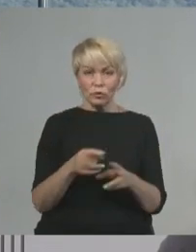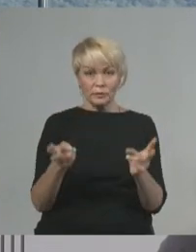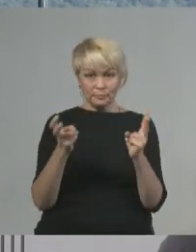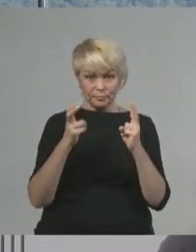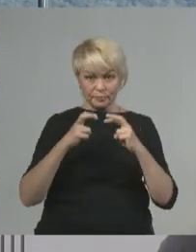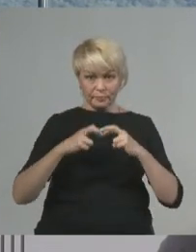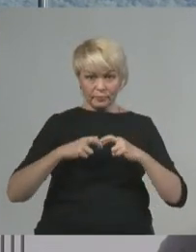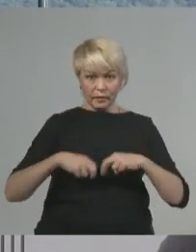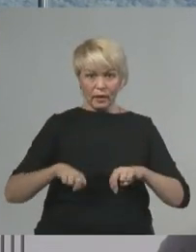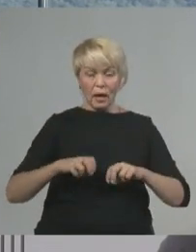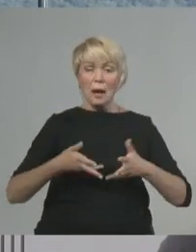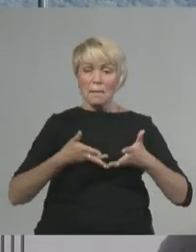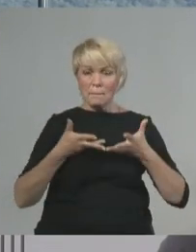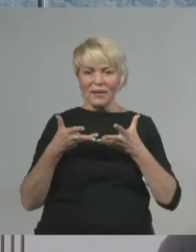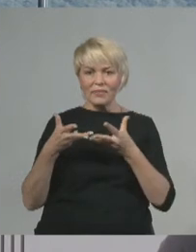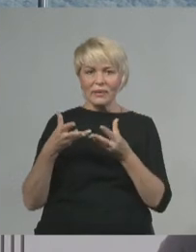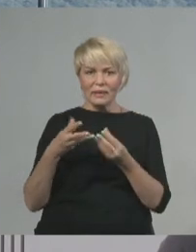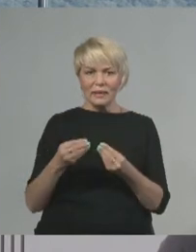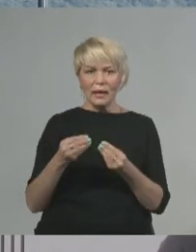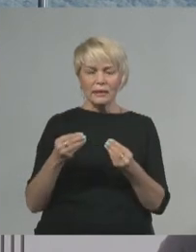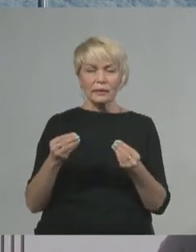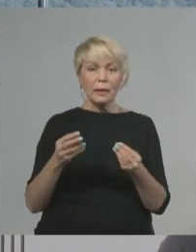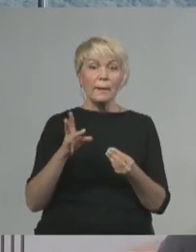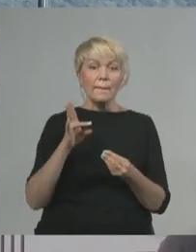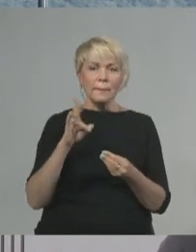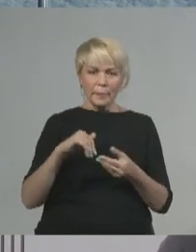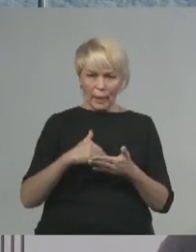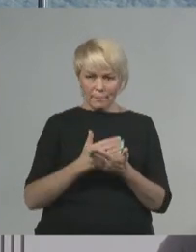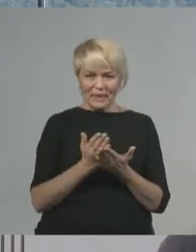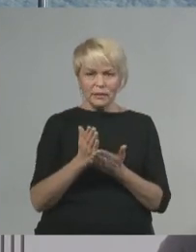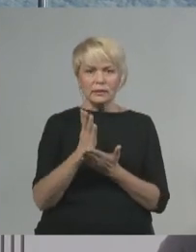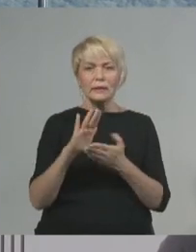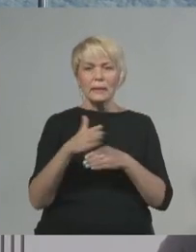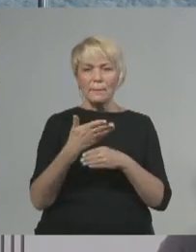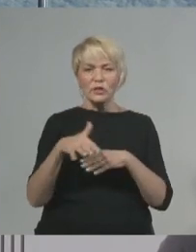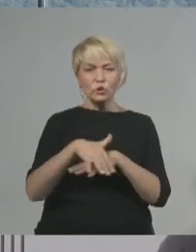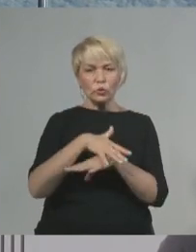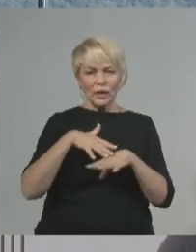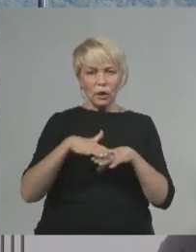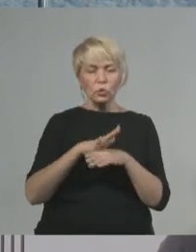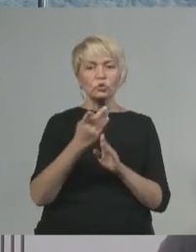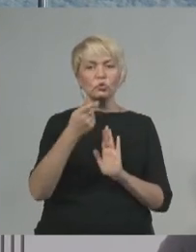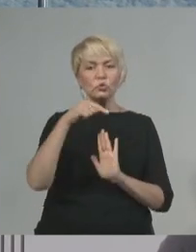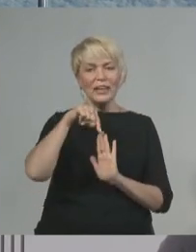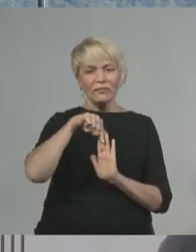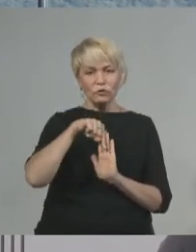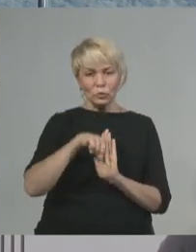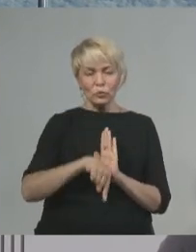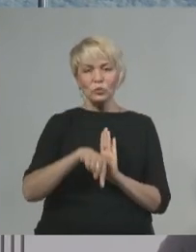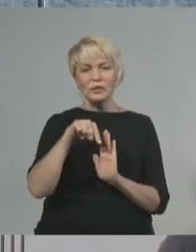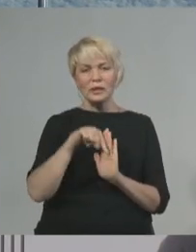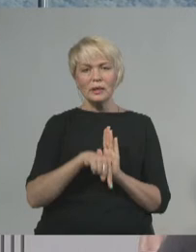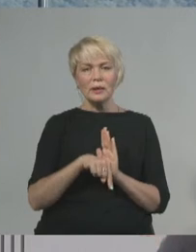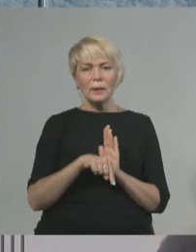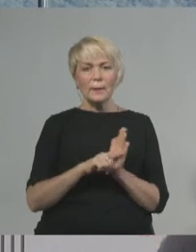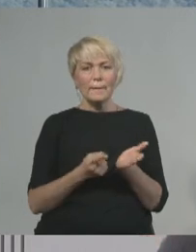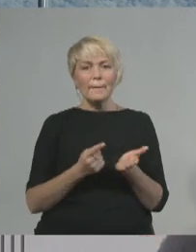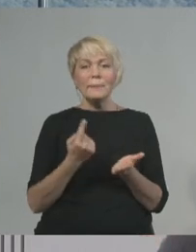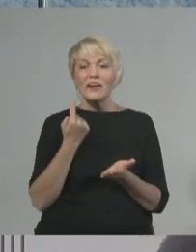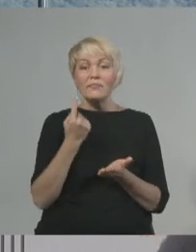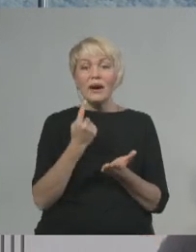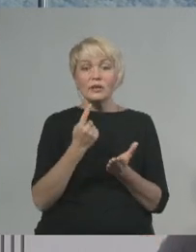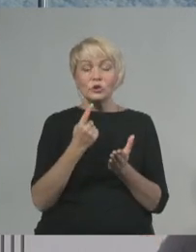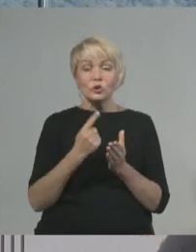investigations can have an influence on the political agenda or on the international domestic or